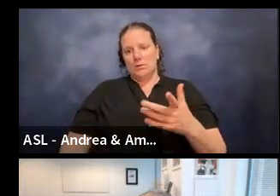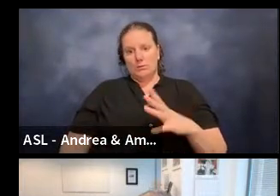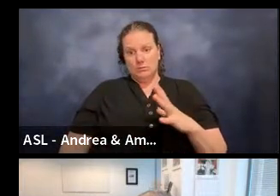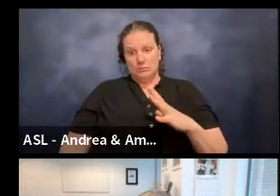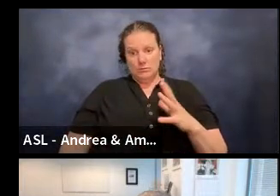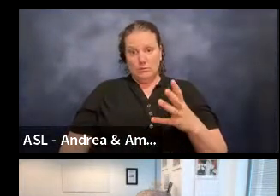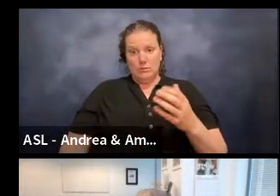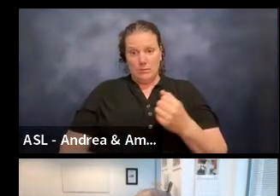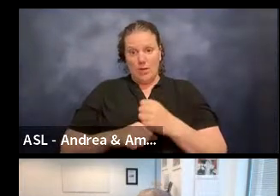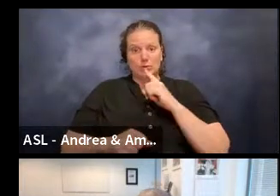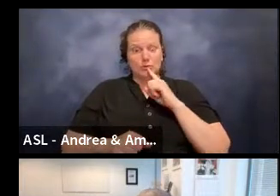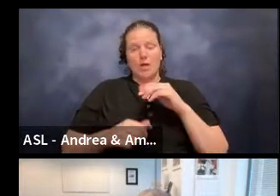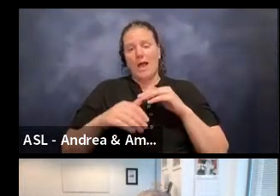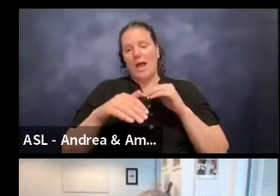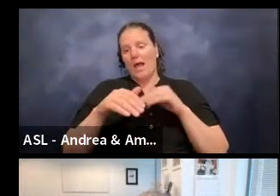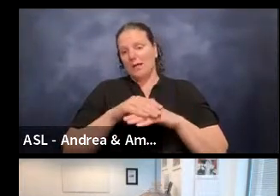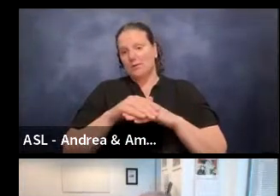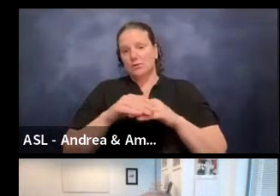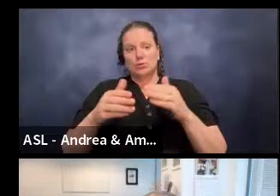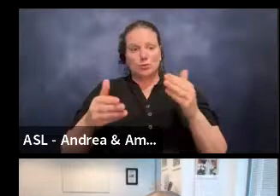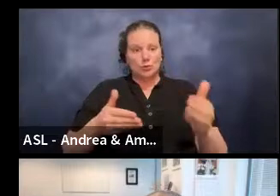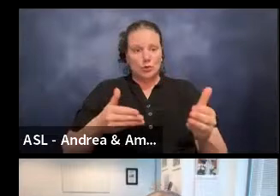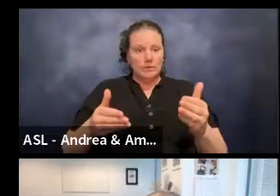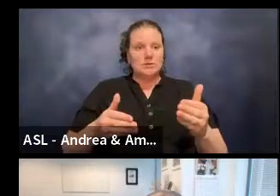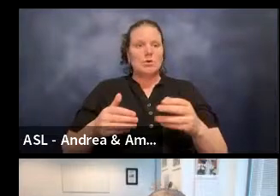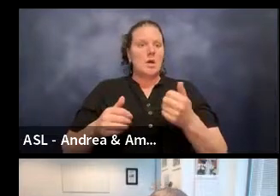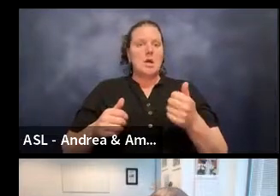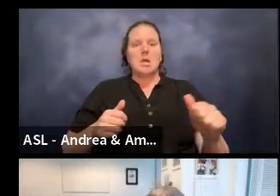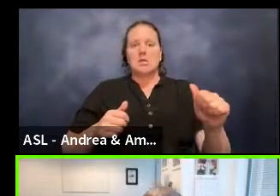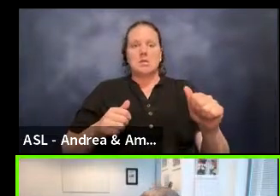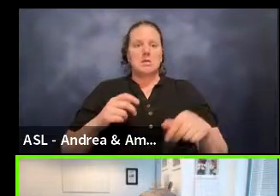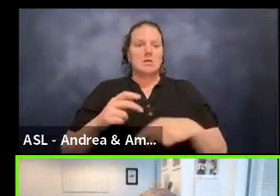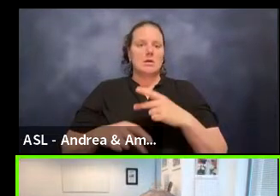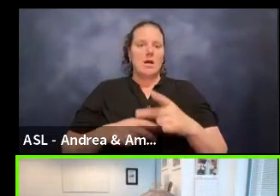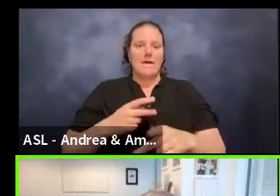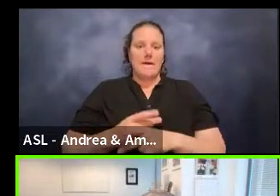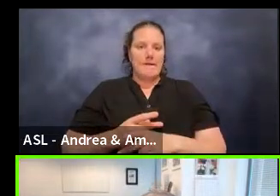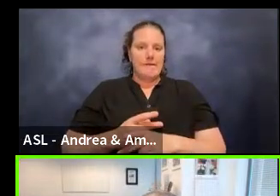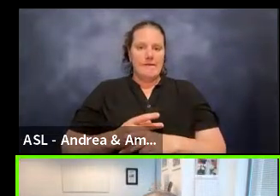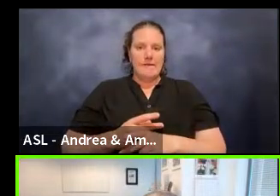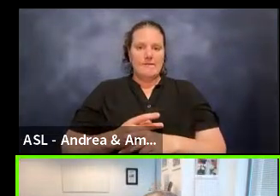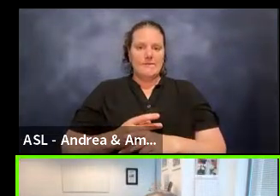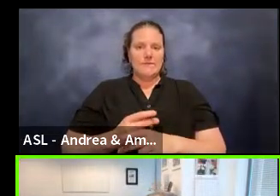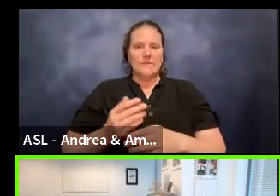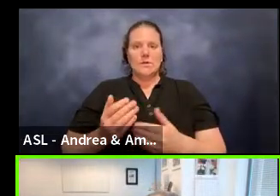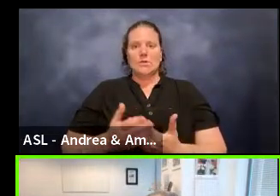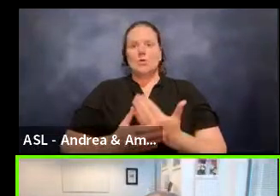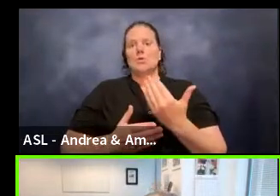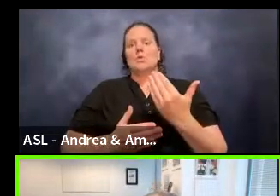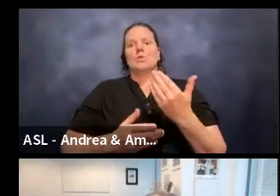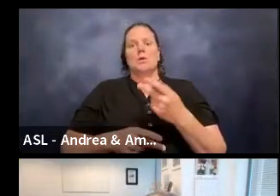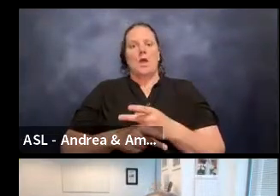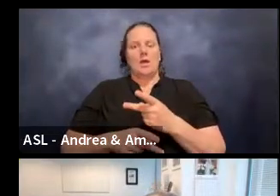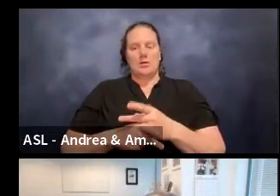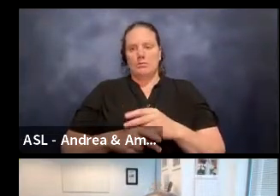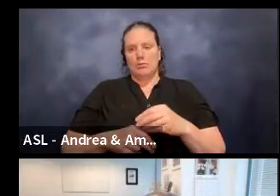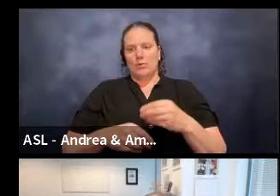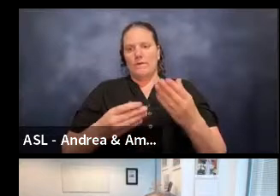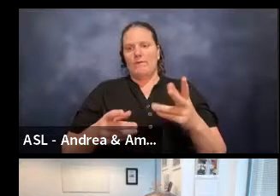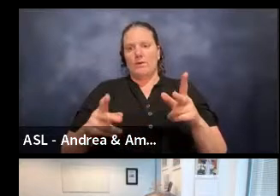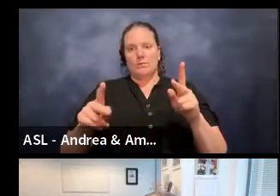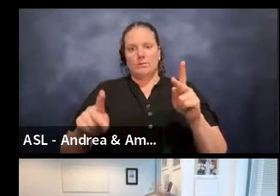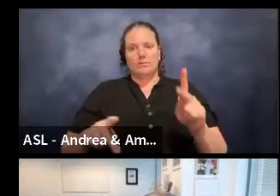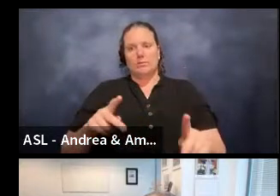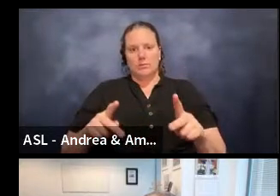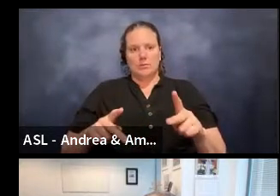sure that whether it's access to services or any type of new lines of care that we can provide for patients, that we make it